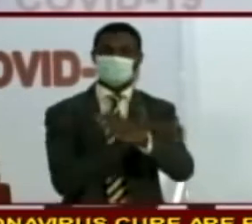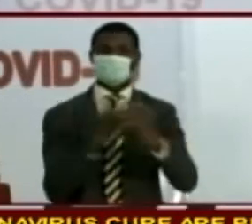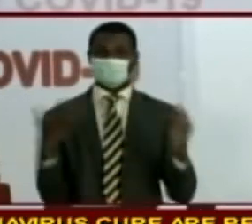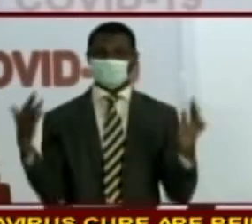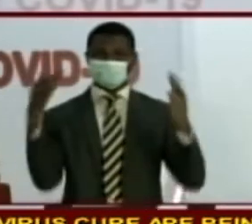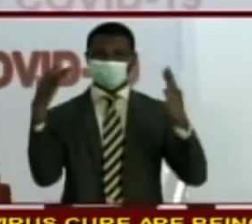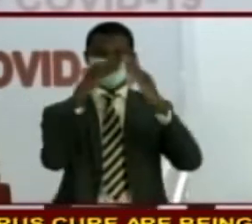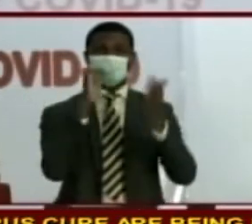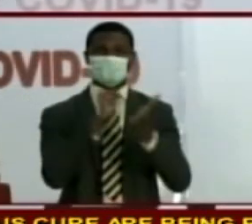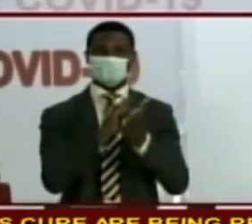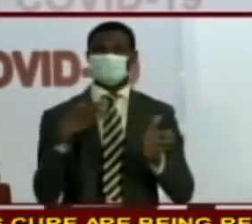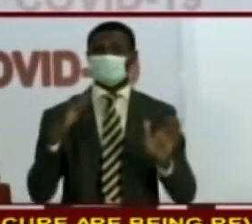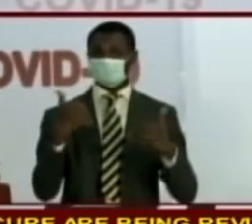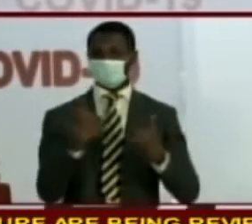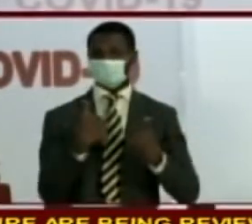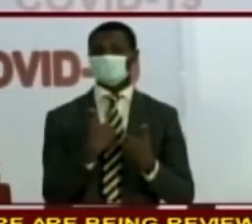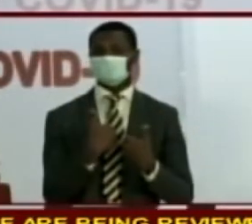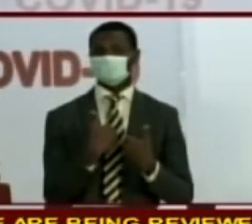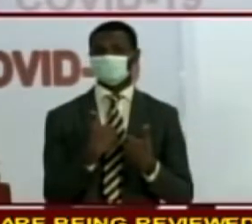that we had in